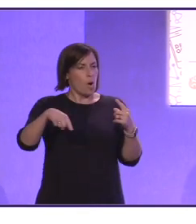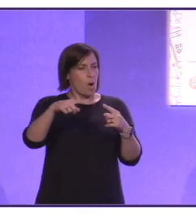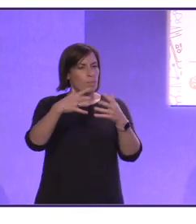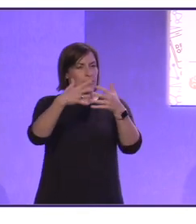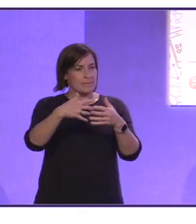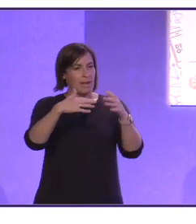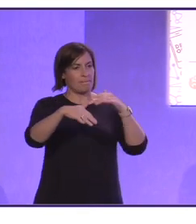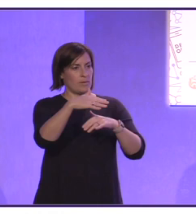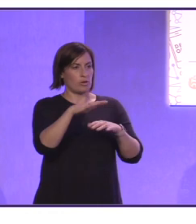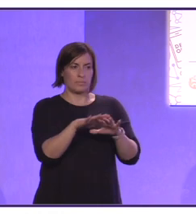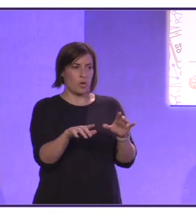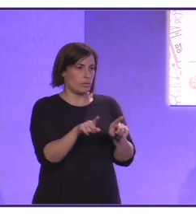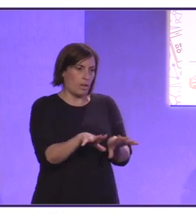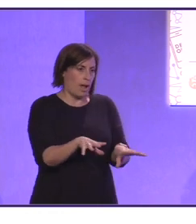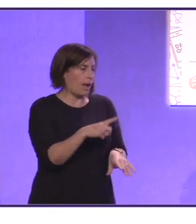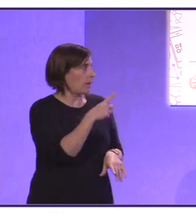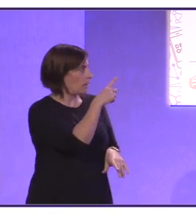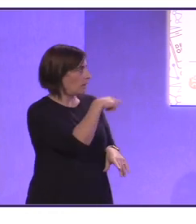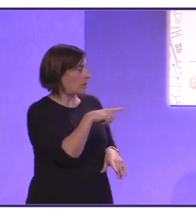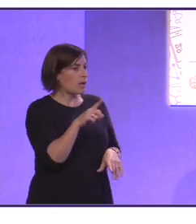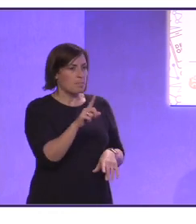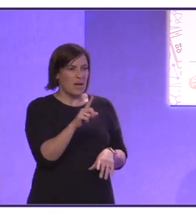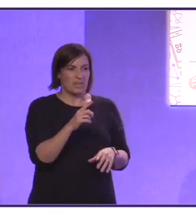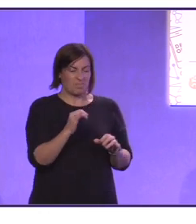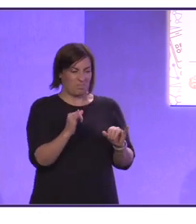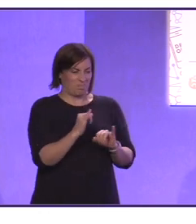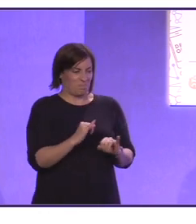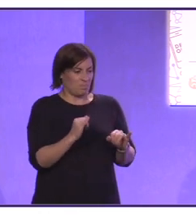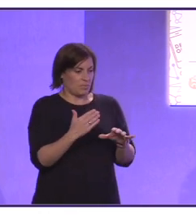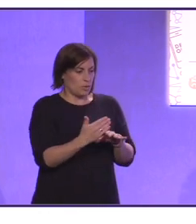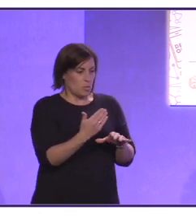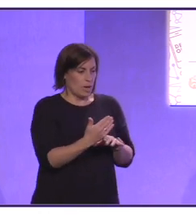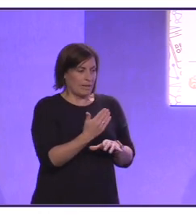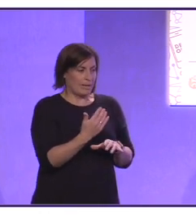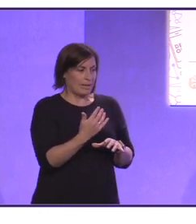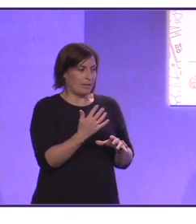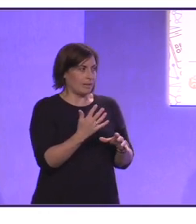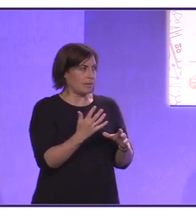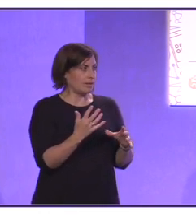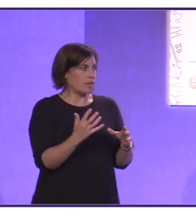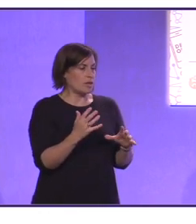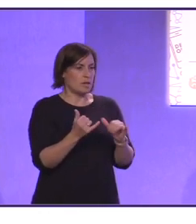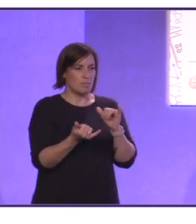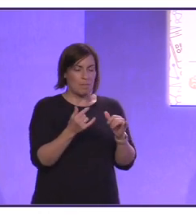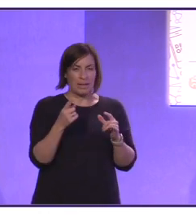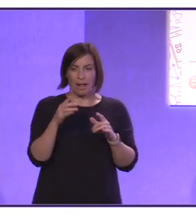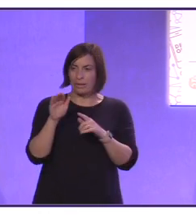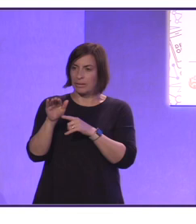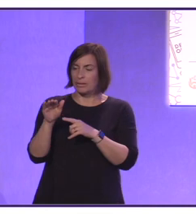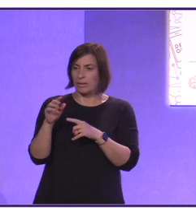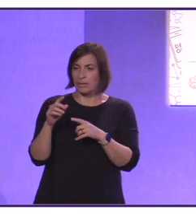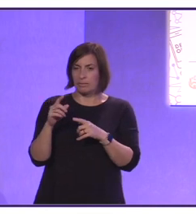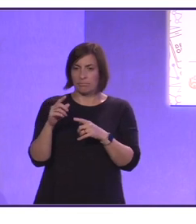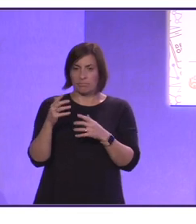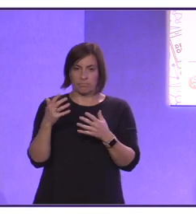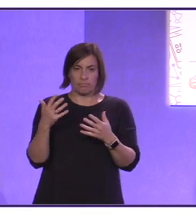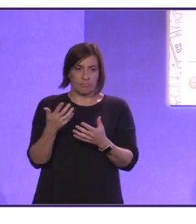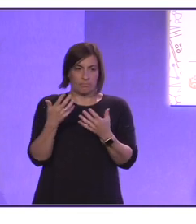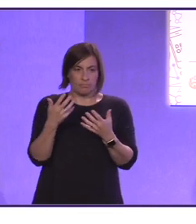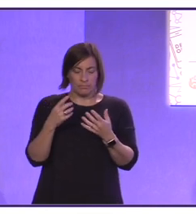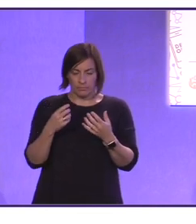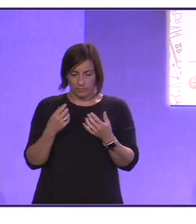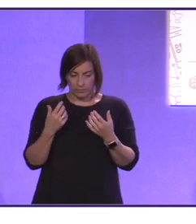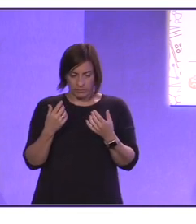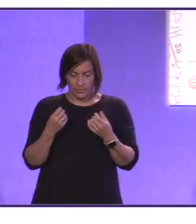we're talking about terrible working conditions, perhaps in Far Eastern sweatshops and so on, with big expose around